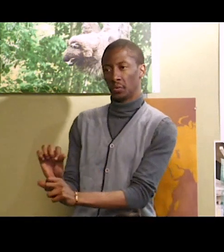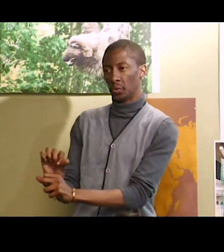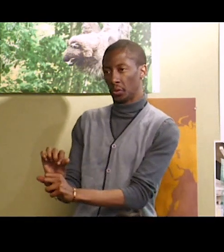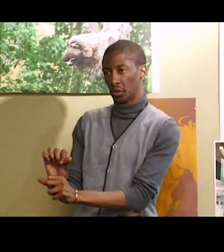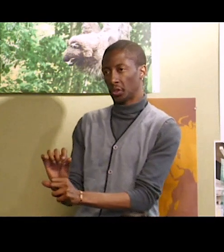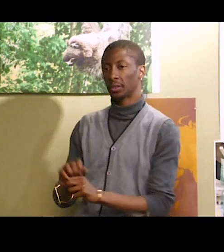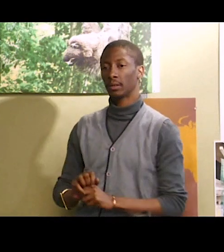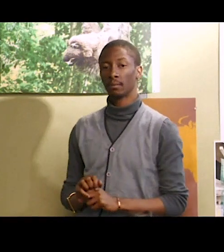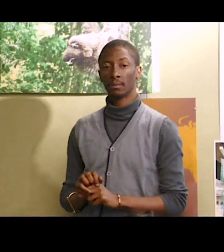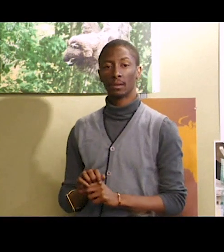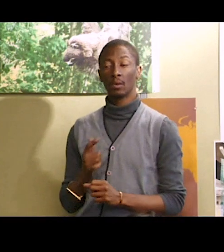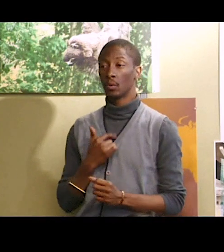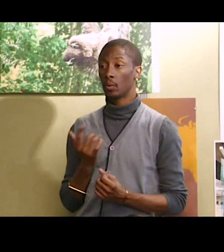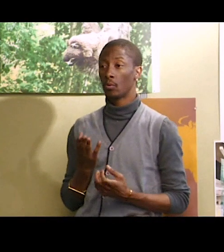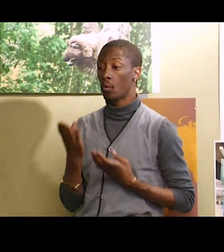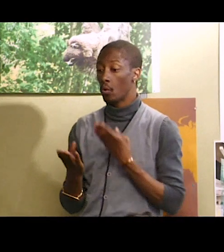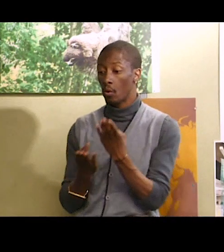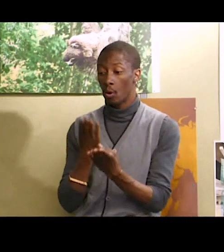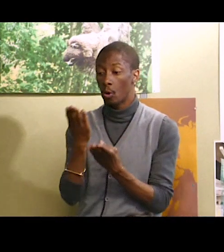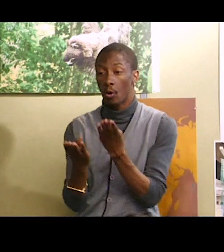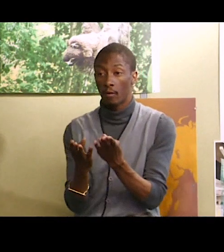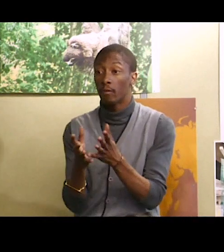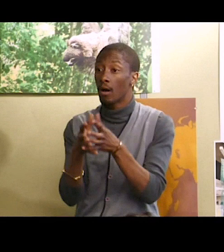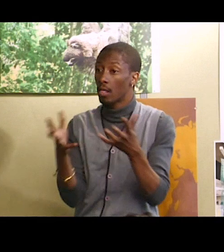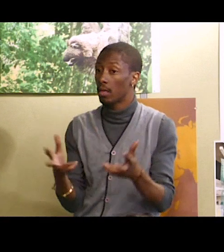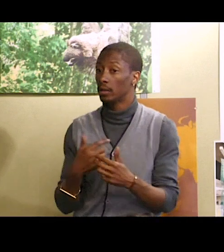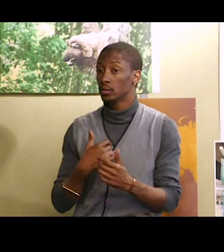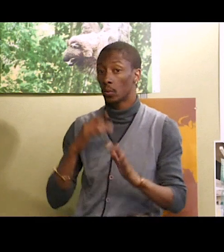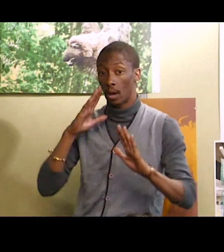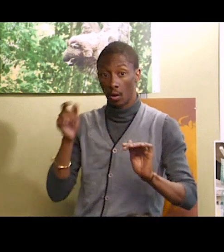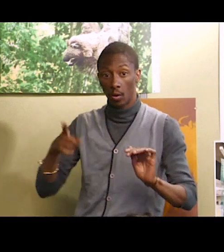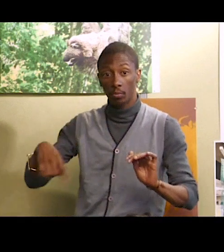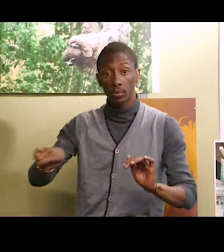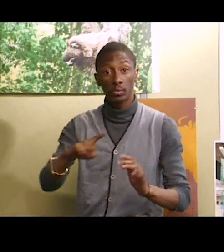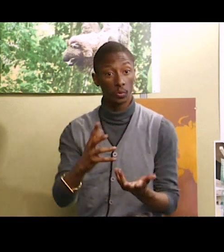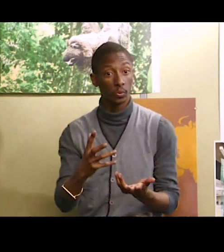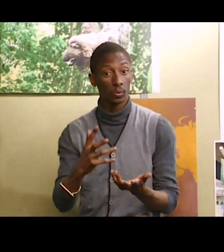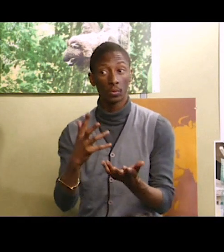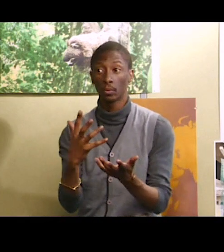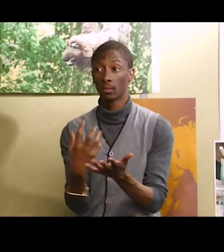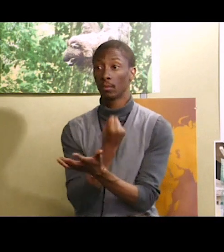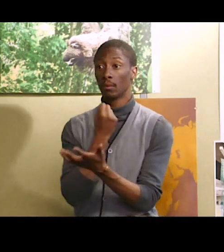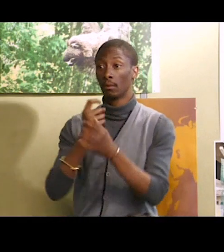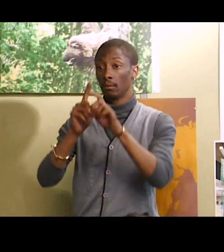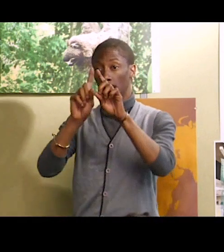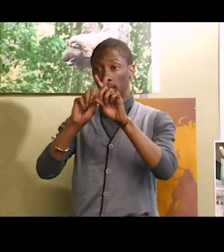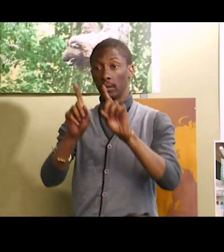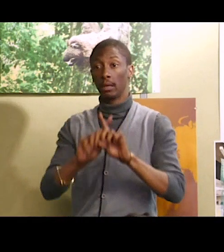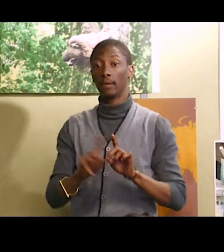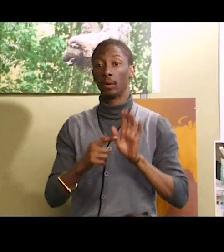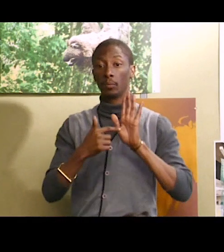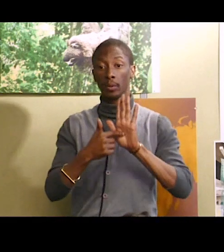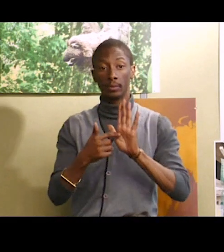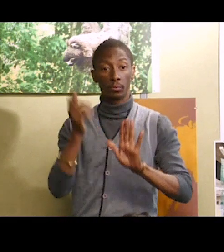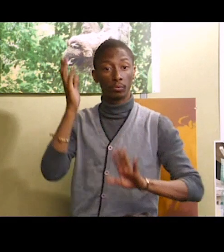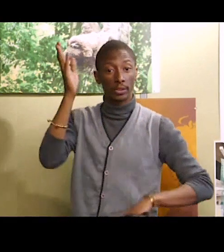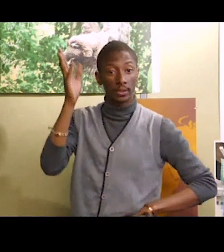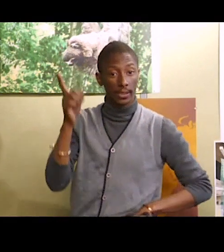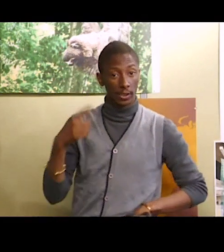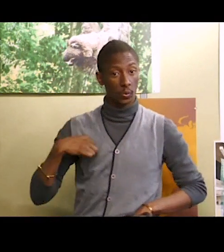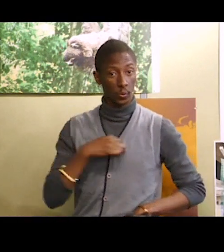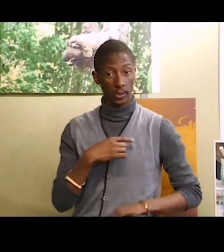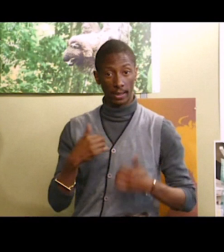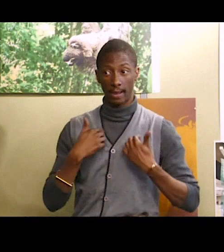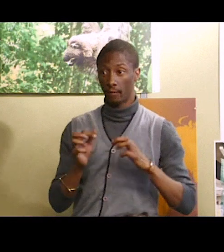We offer a lot, and so I hope you take advantage of the presentations that we're going to show you today. And if